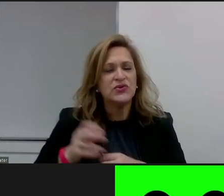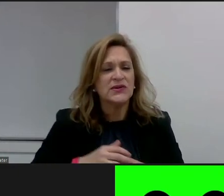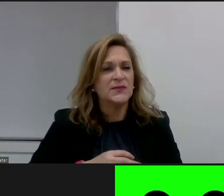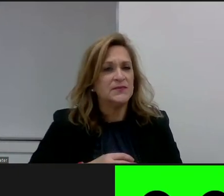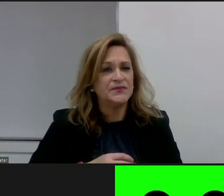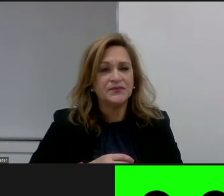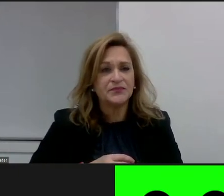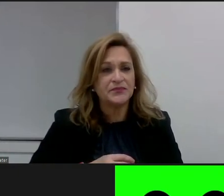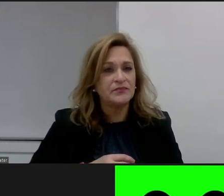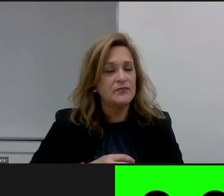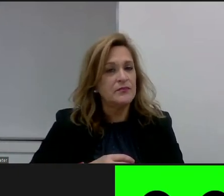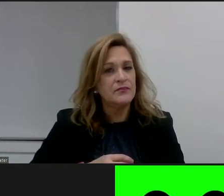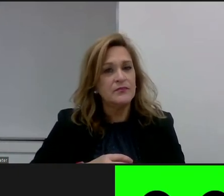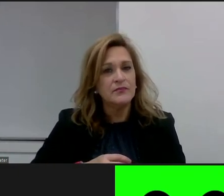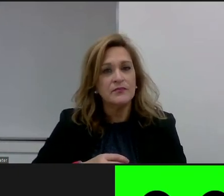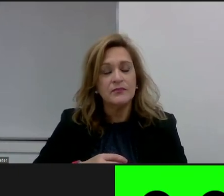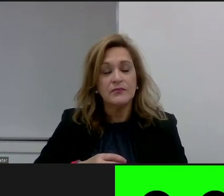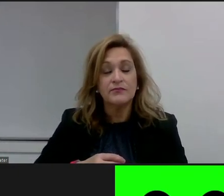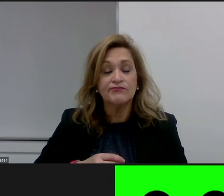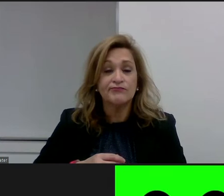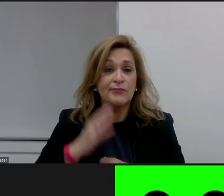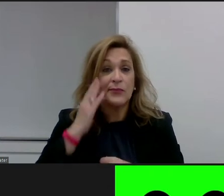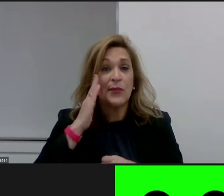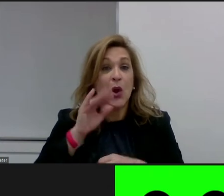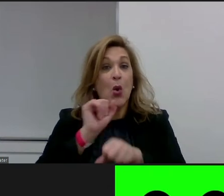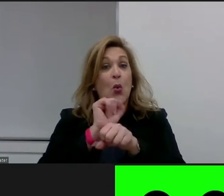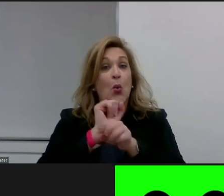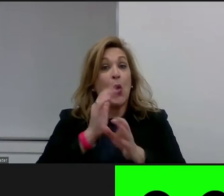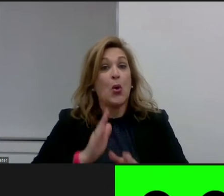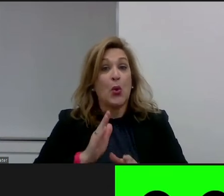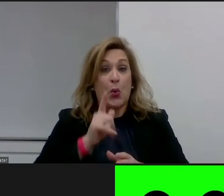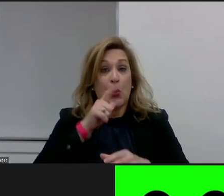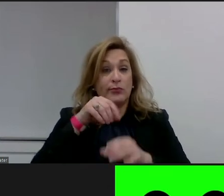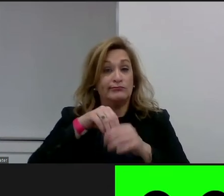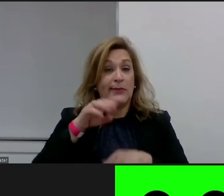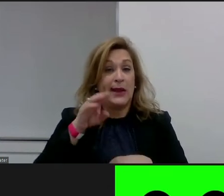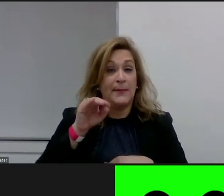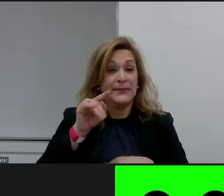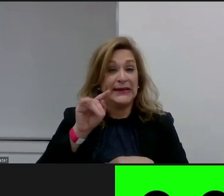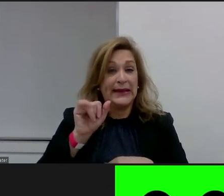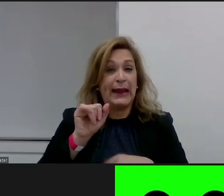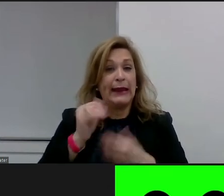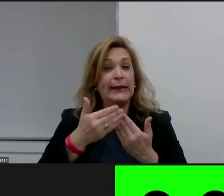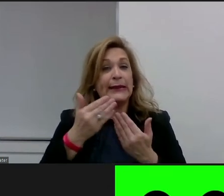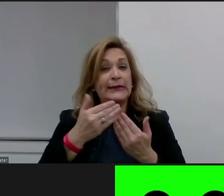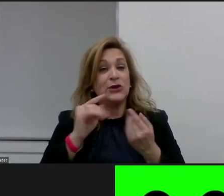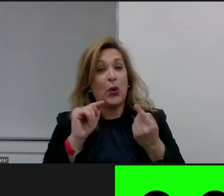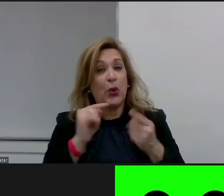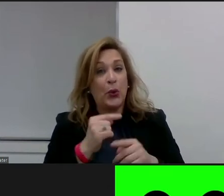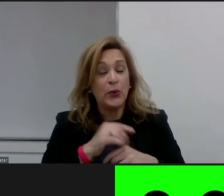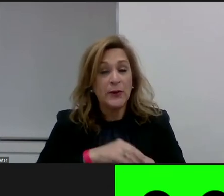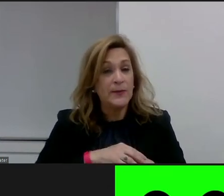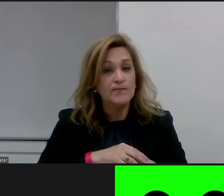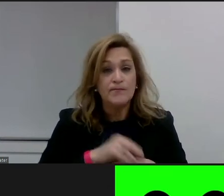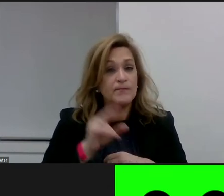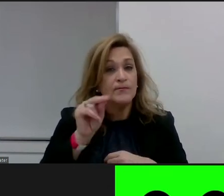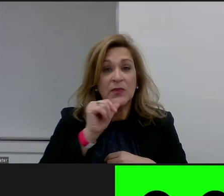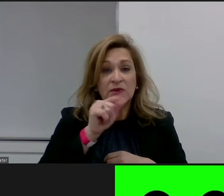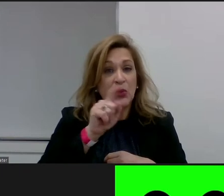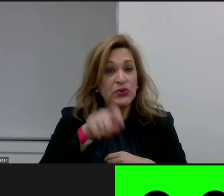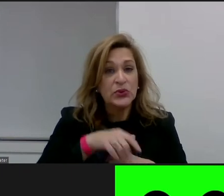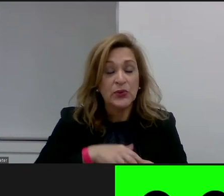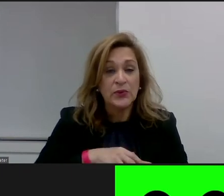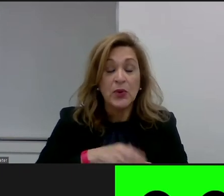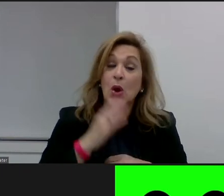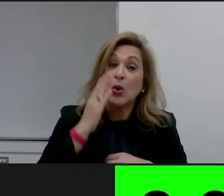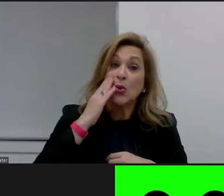that the workers are being put in harm's way. Also, we know that station agents are the eyes and ears